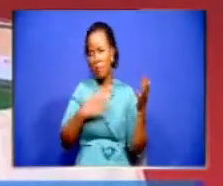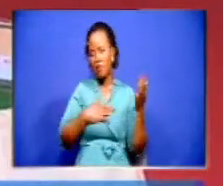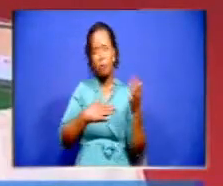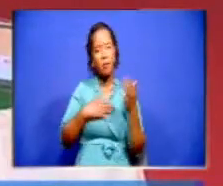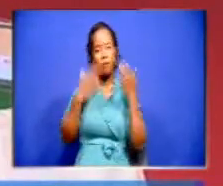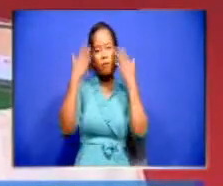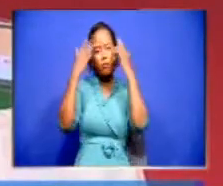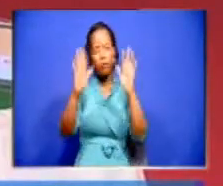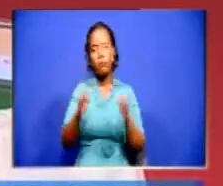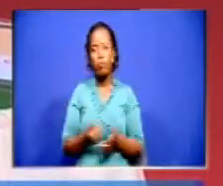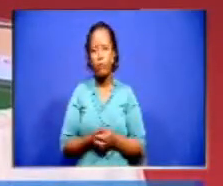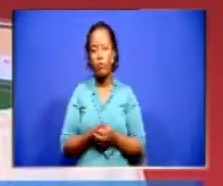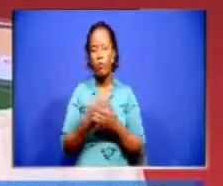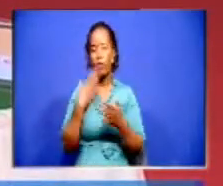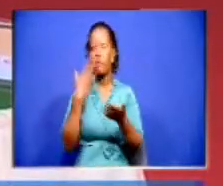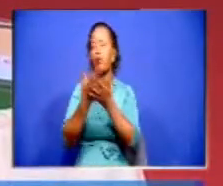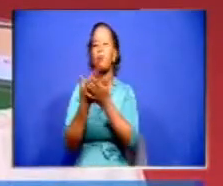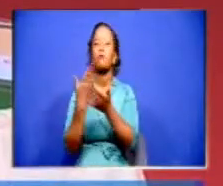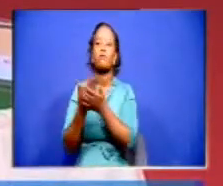Thank you, my lord. Please.